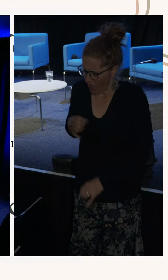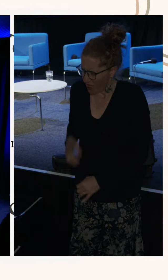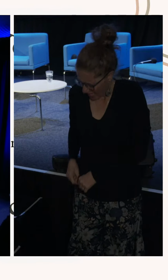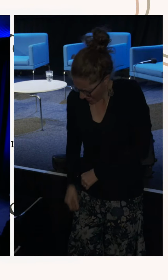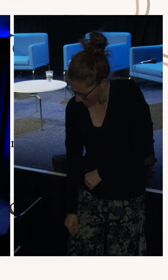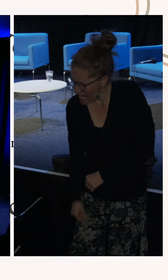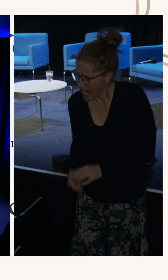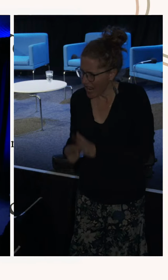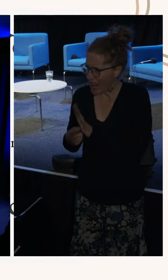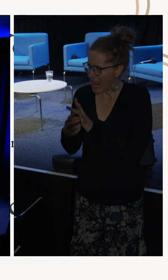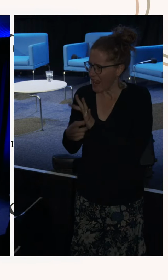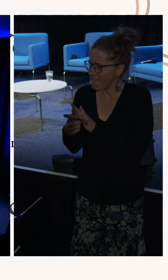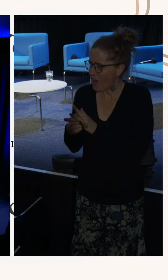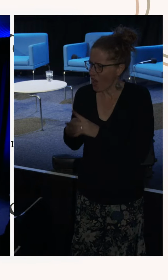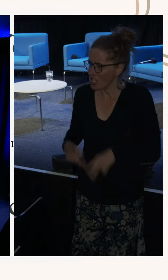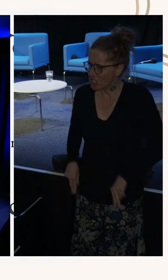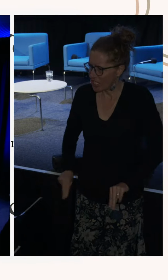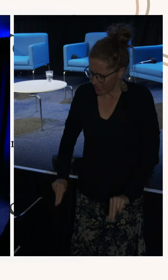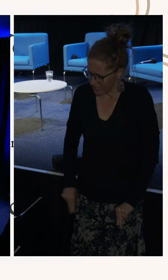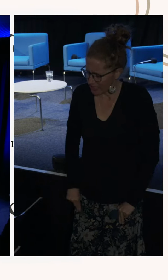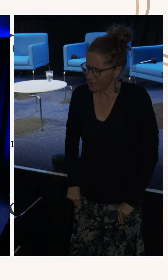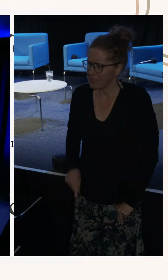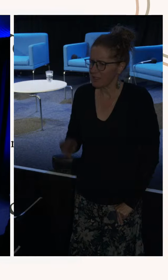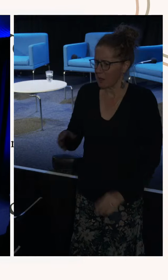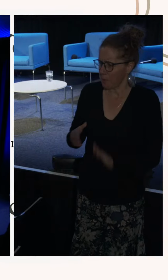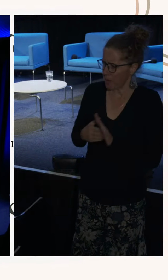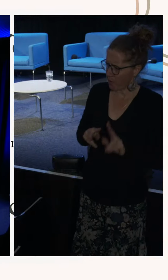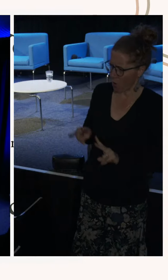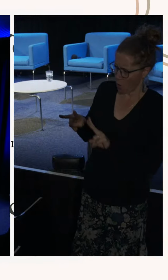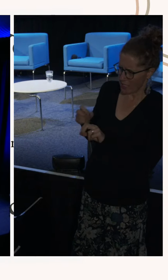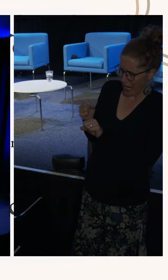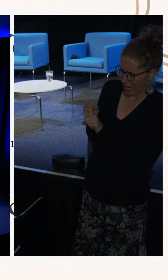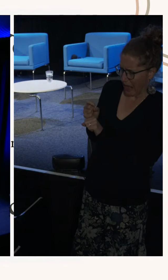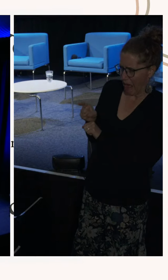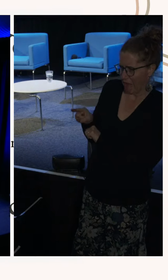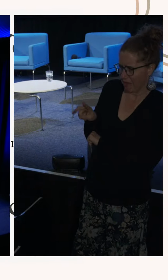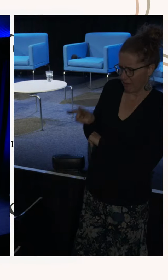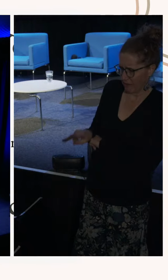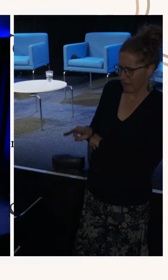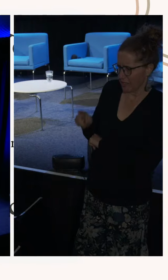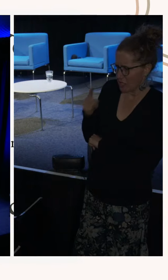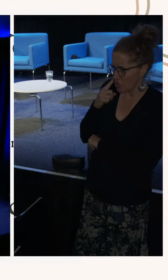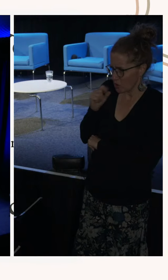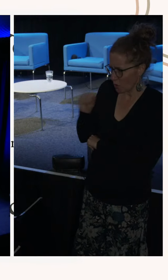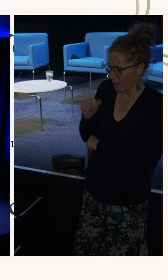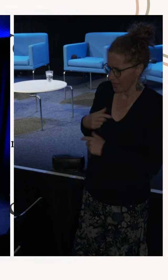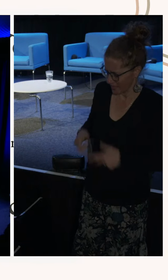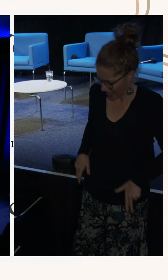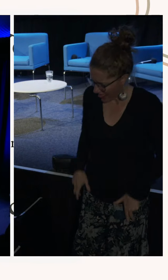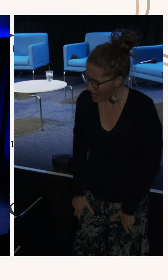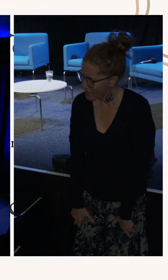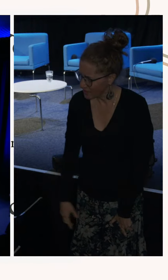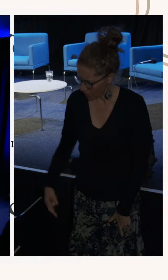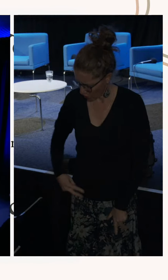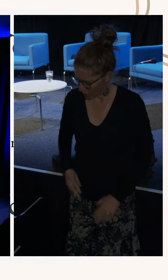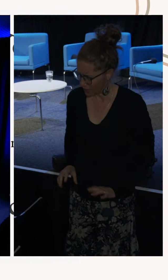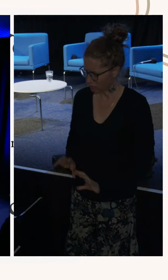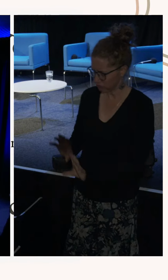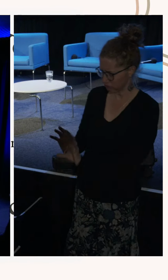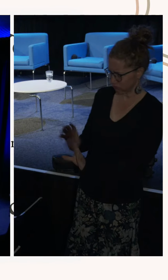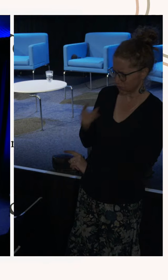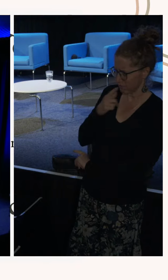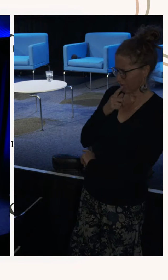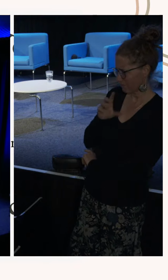peg-legged Levi's. Miriam looked at Garth. She found the loose space between his legs alluring.